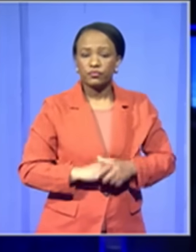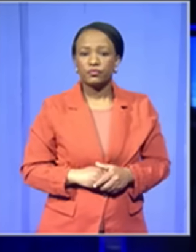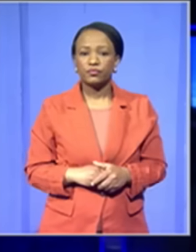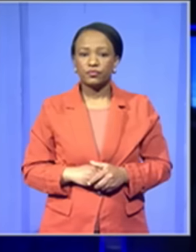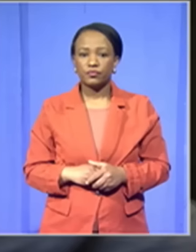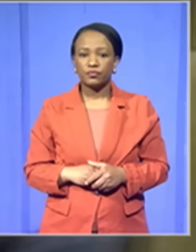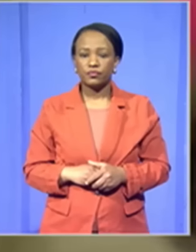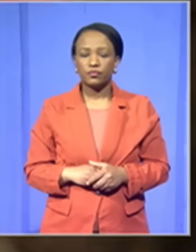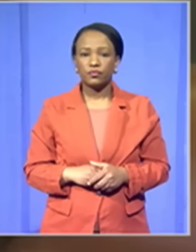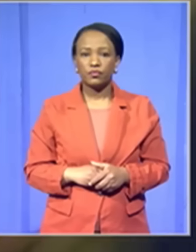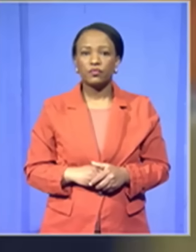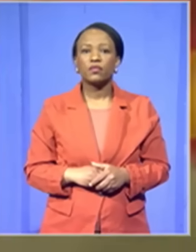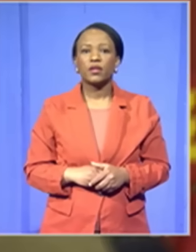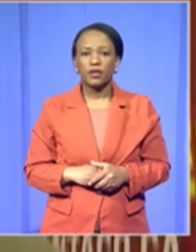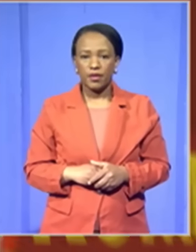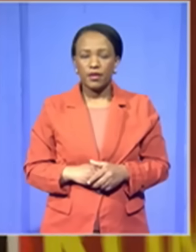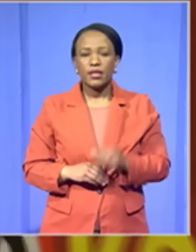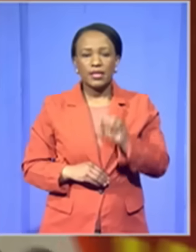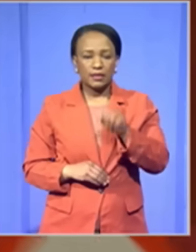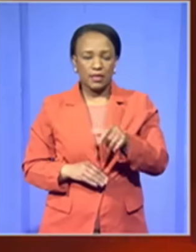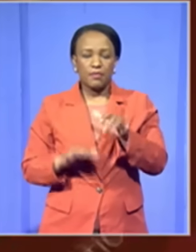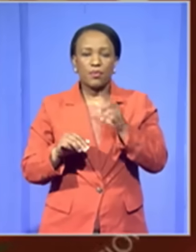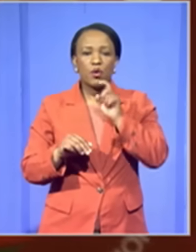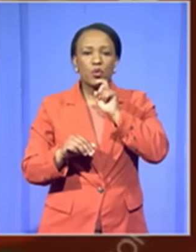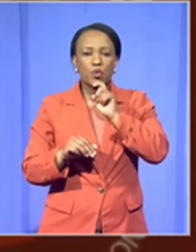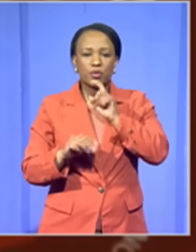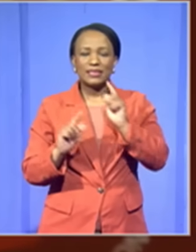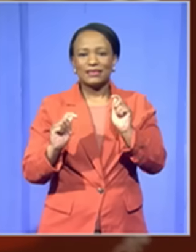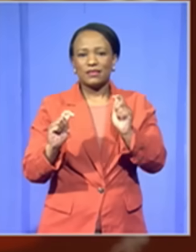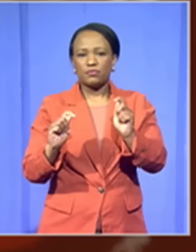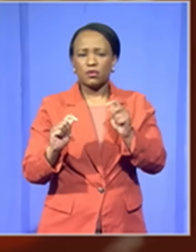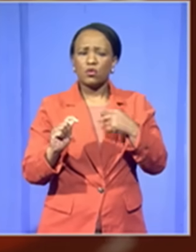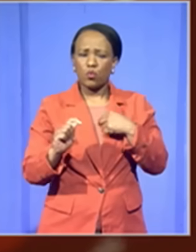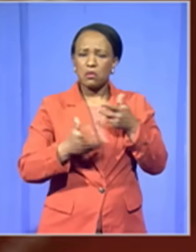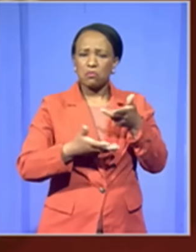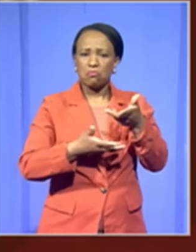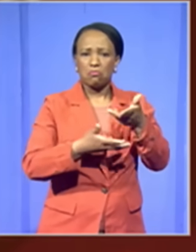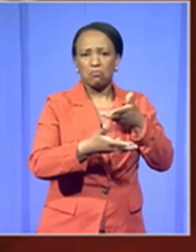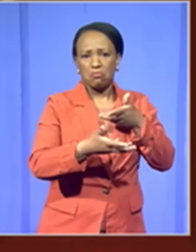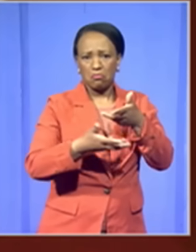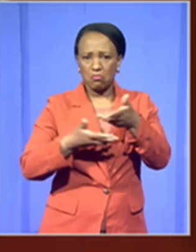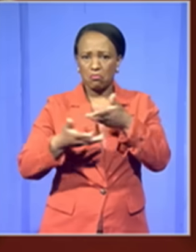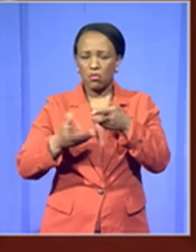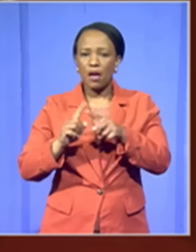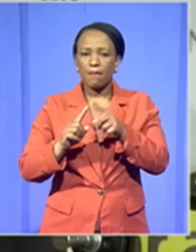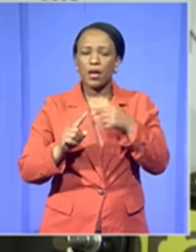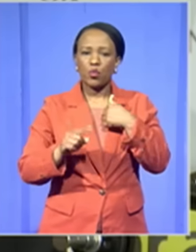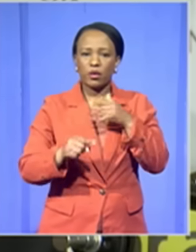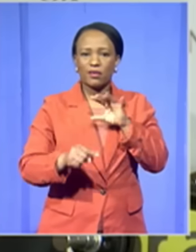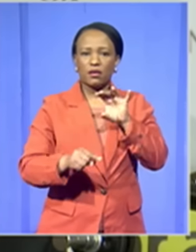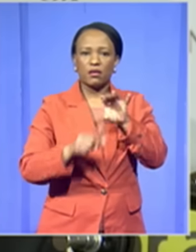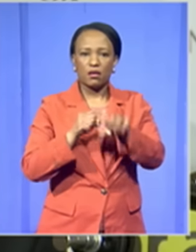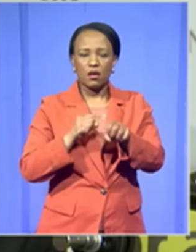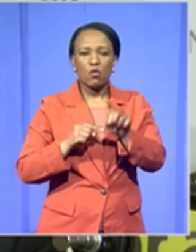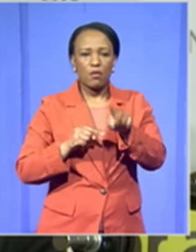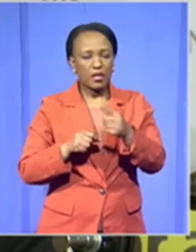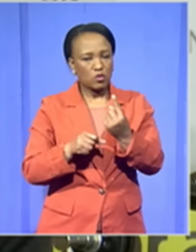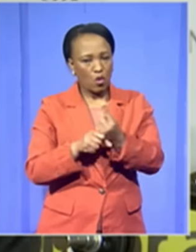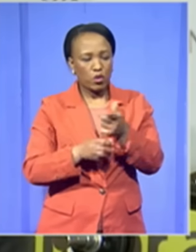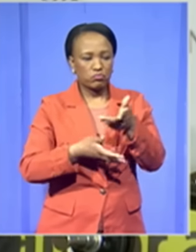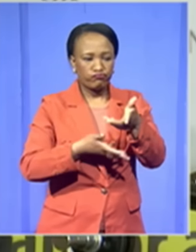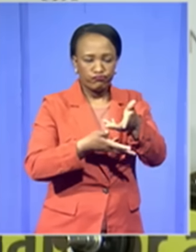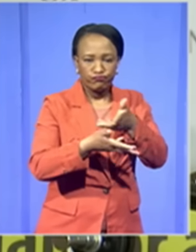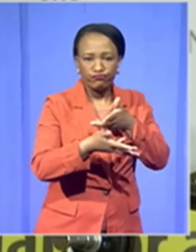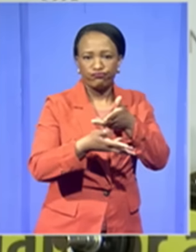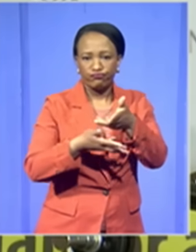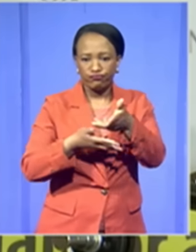Dipoledišano le bapalami re na le tsona ka nako tše dintši le ge e le gore re šetse re lemogile gore re tshwanetse gore re boledišana nabo ka nako e telele e fela motlho